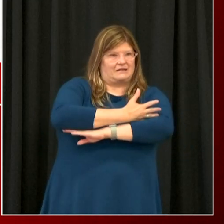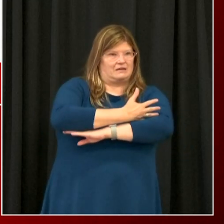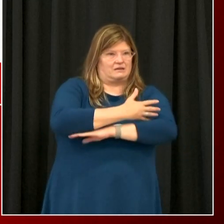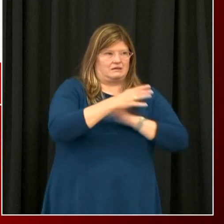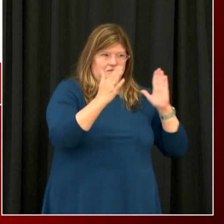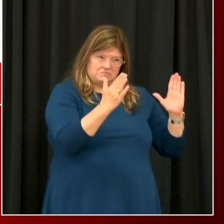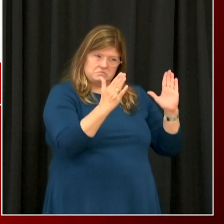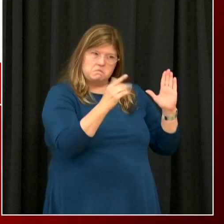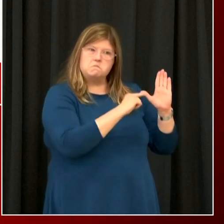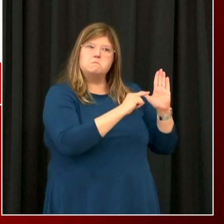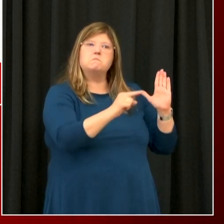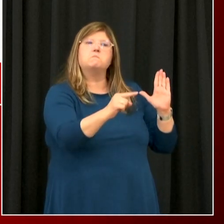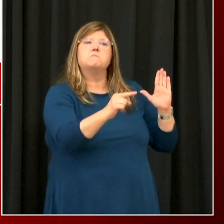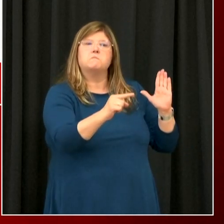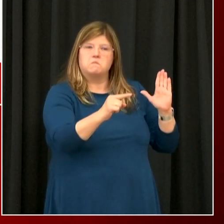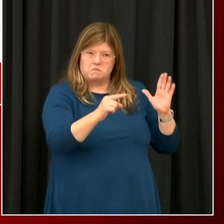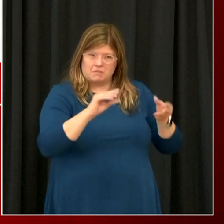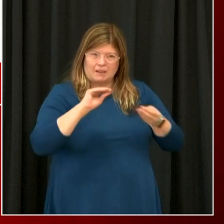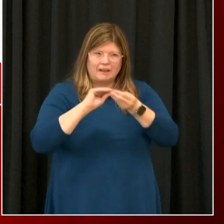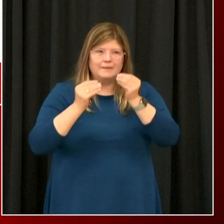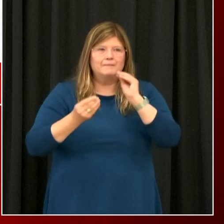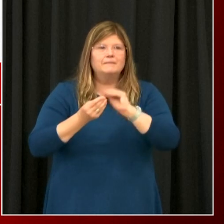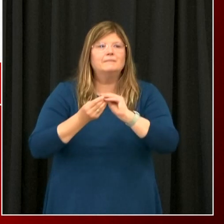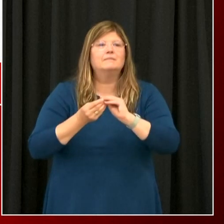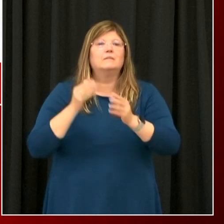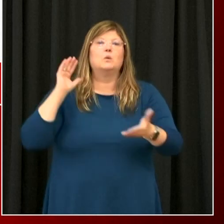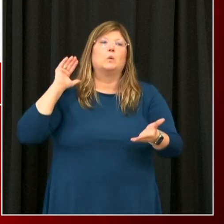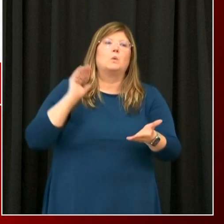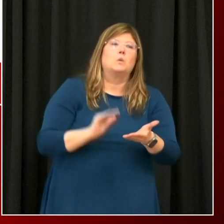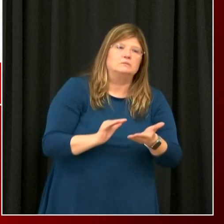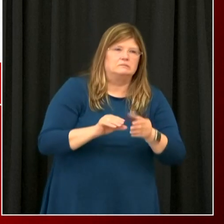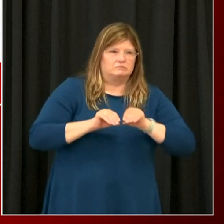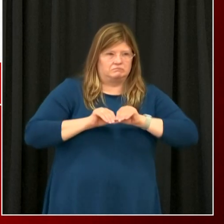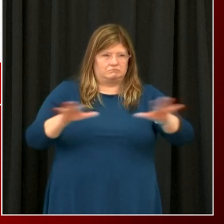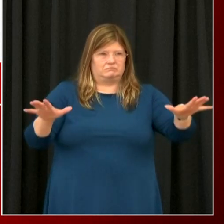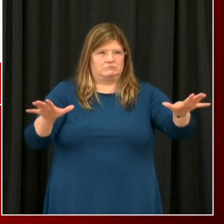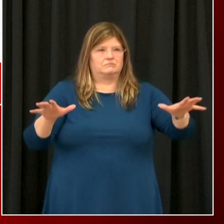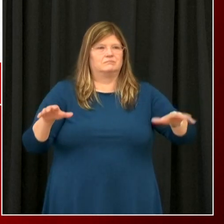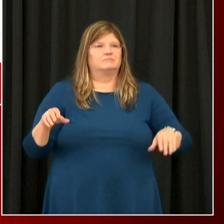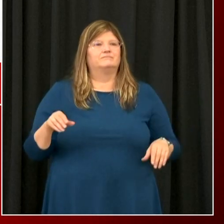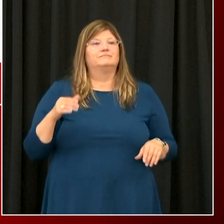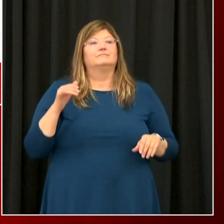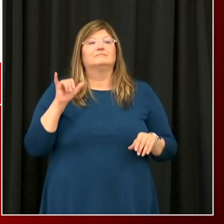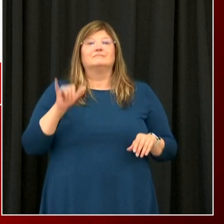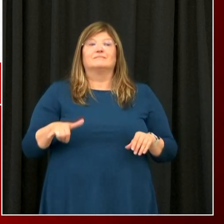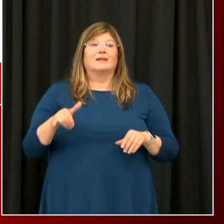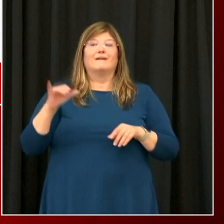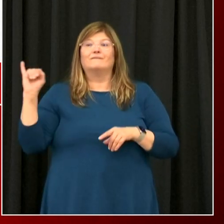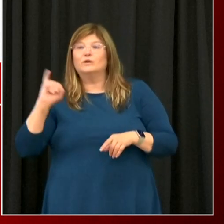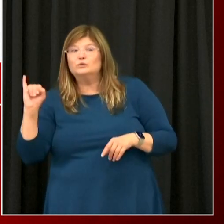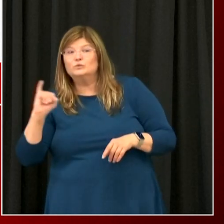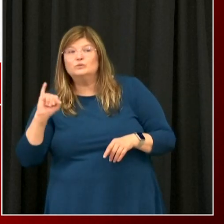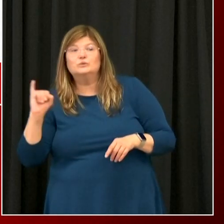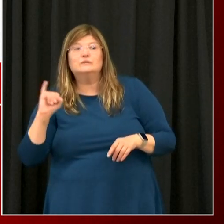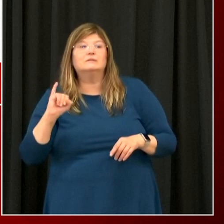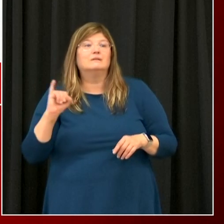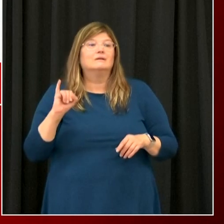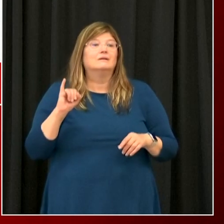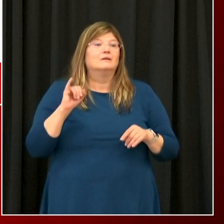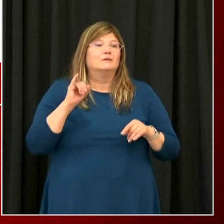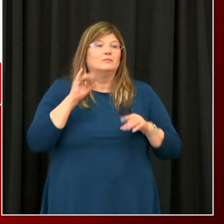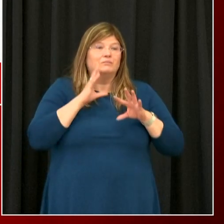low transmission rate tells us the likelihood of an infected individual spreading the virus to other